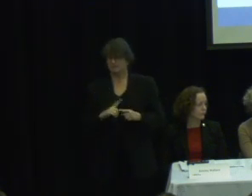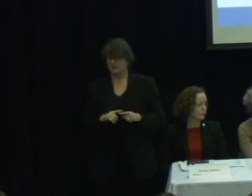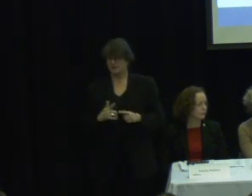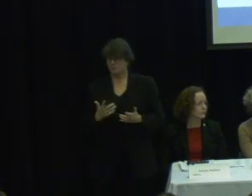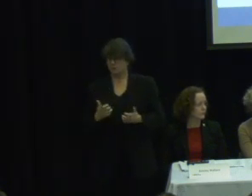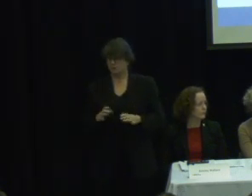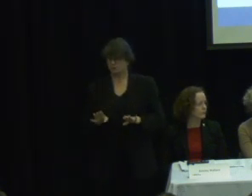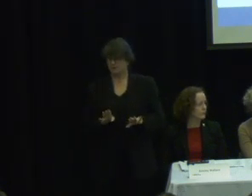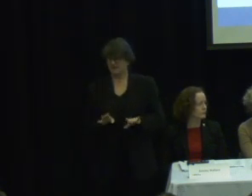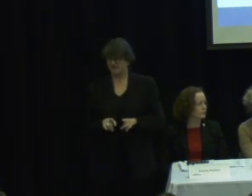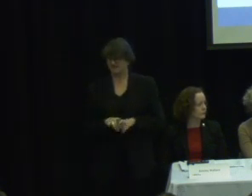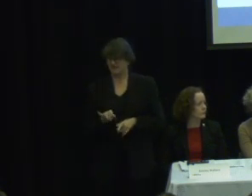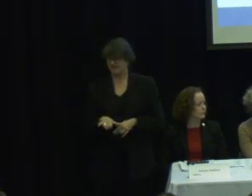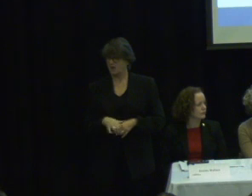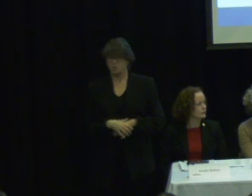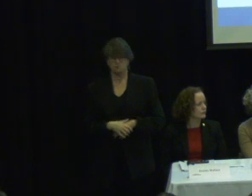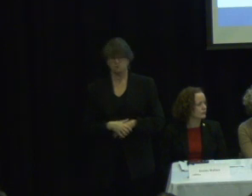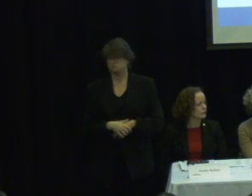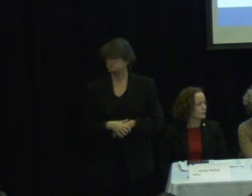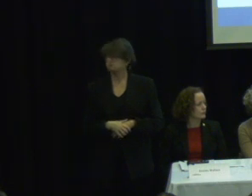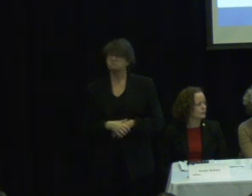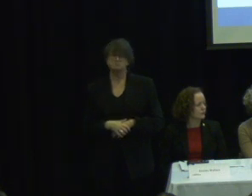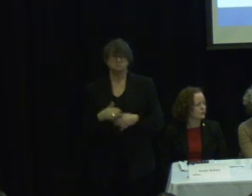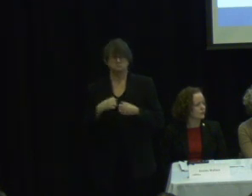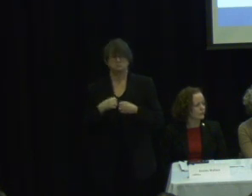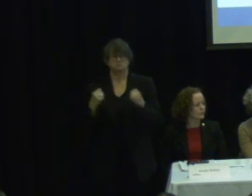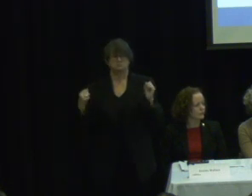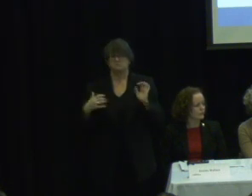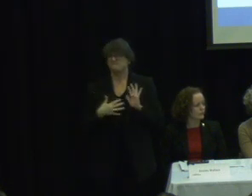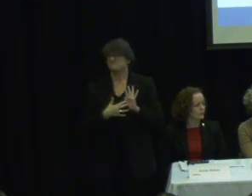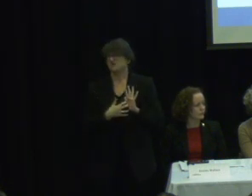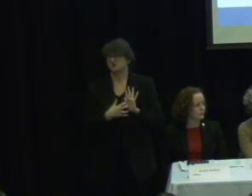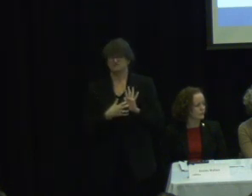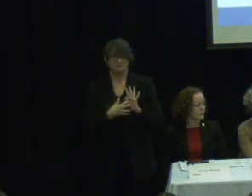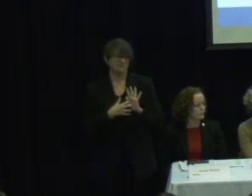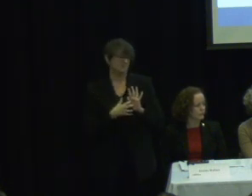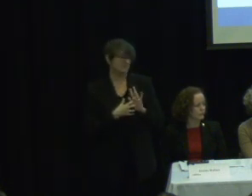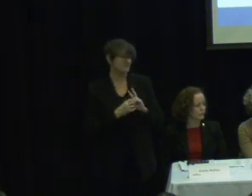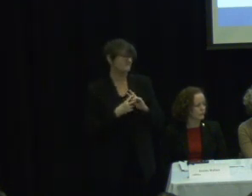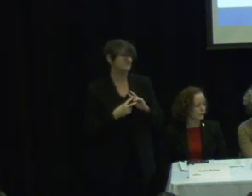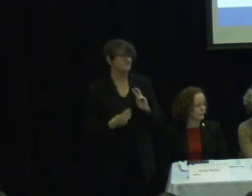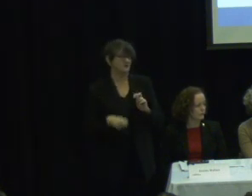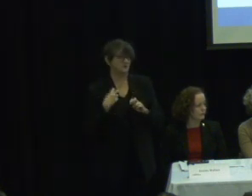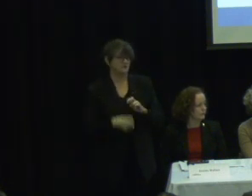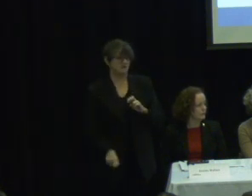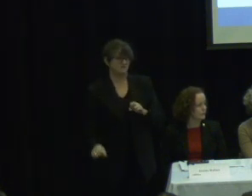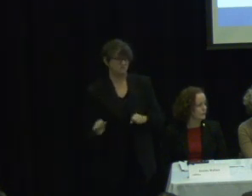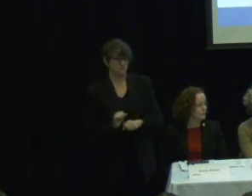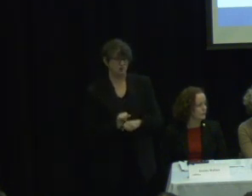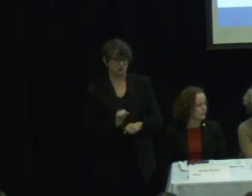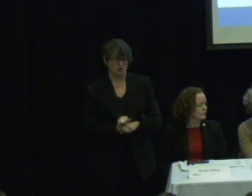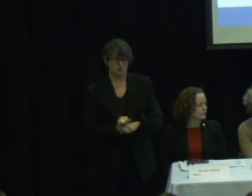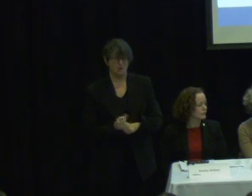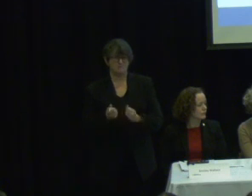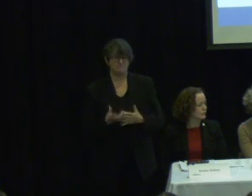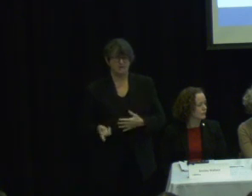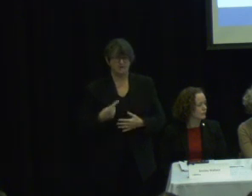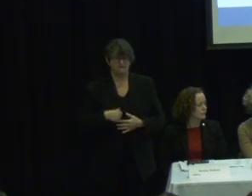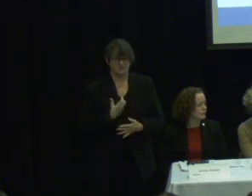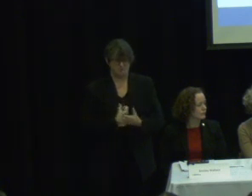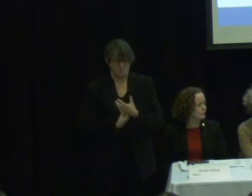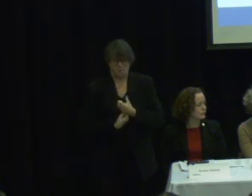way because it's very vulnerable. And it is very difficult work because many of us are